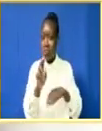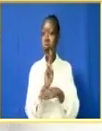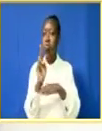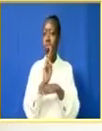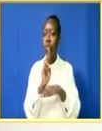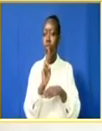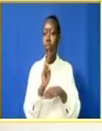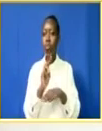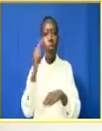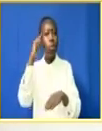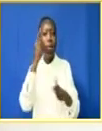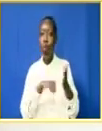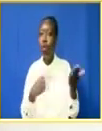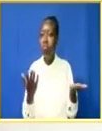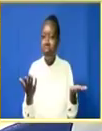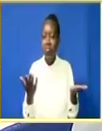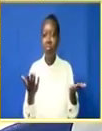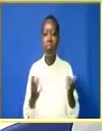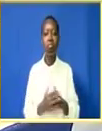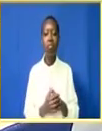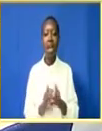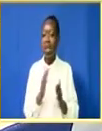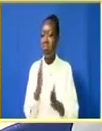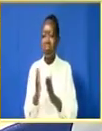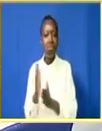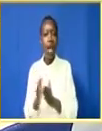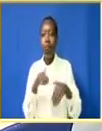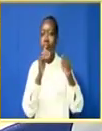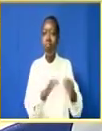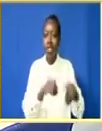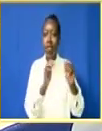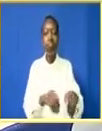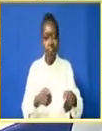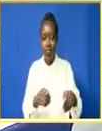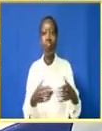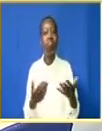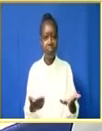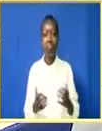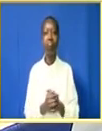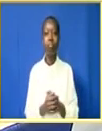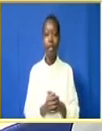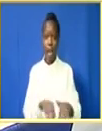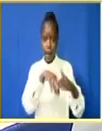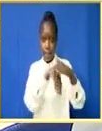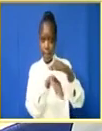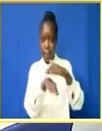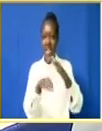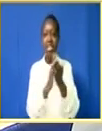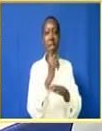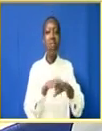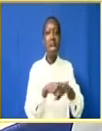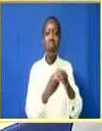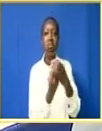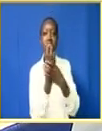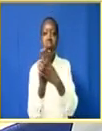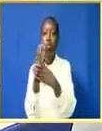comes into mind? Soil, plants, digging, all those simple things. Yes. Plants and sometimes animals.